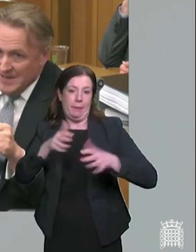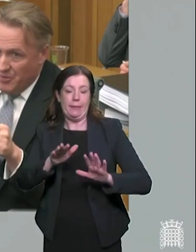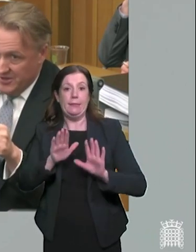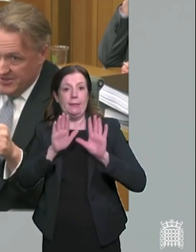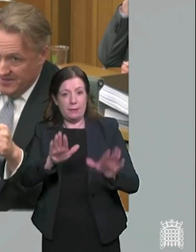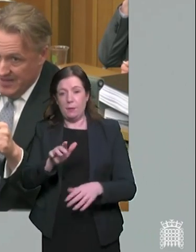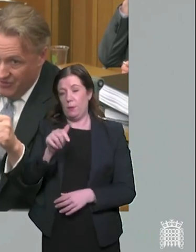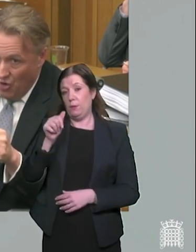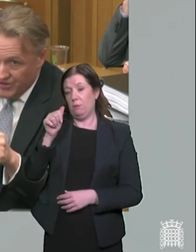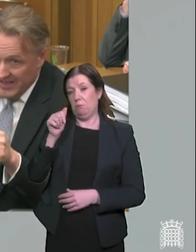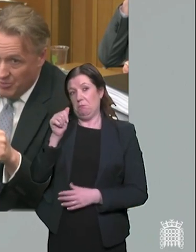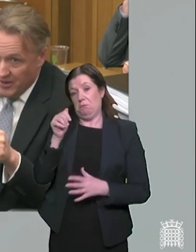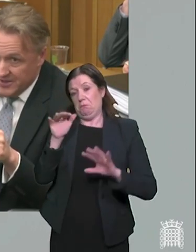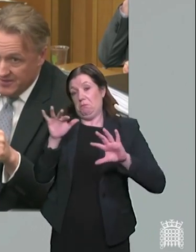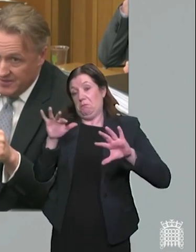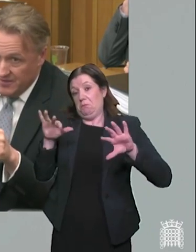not deliberate,